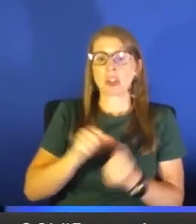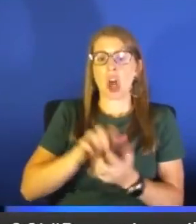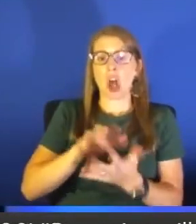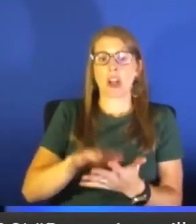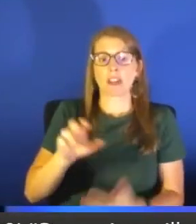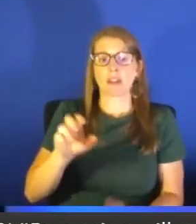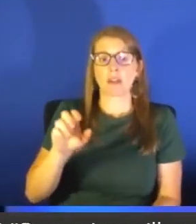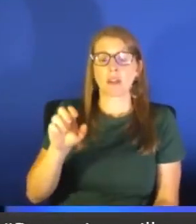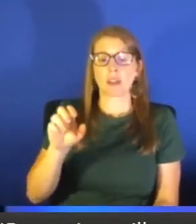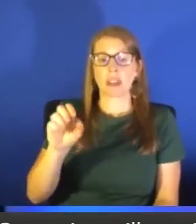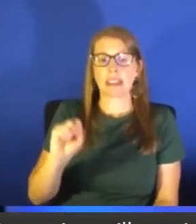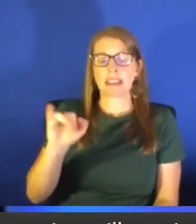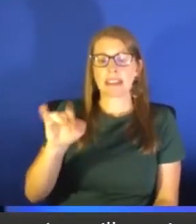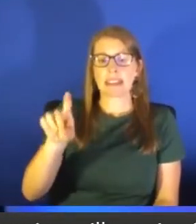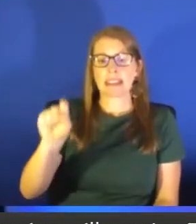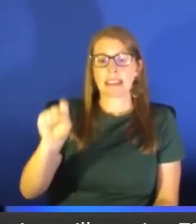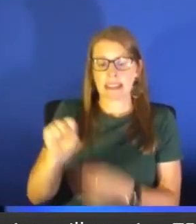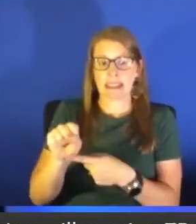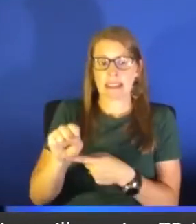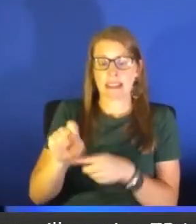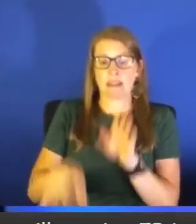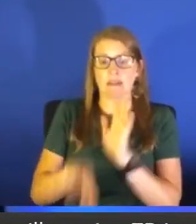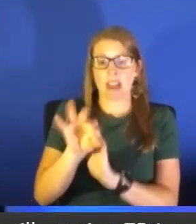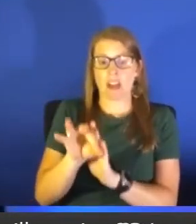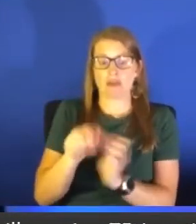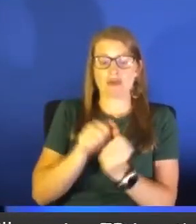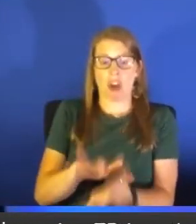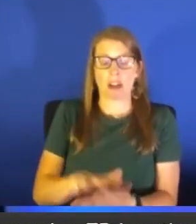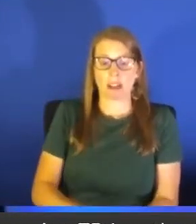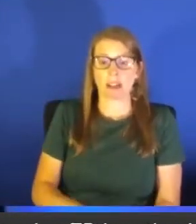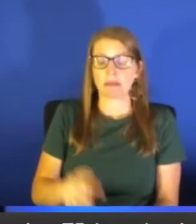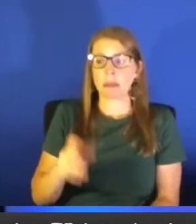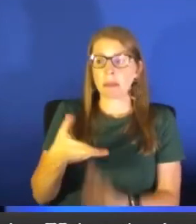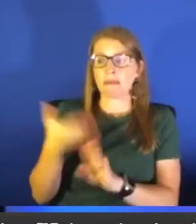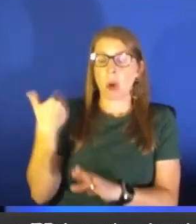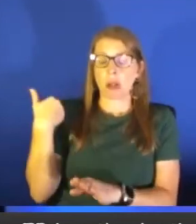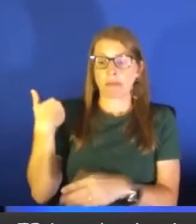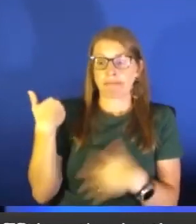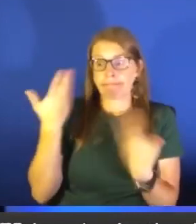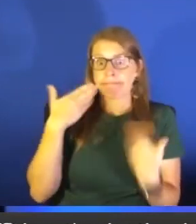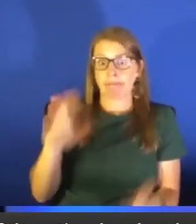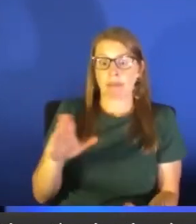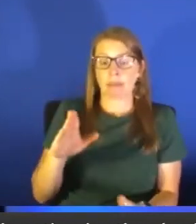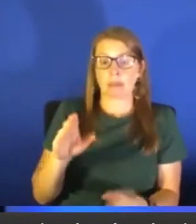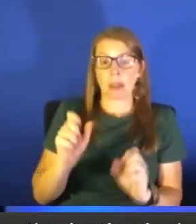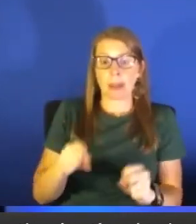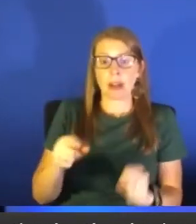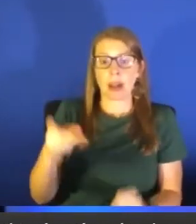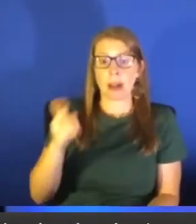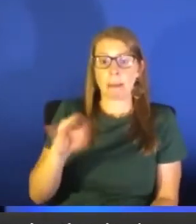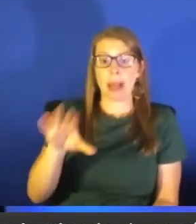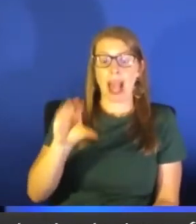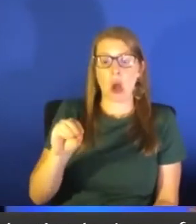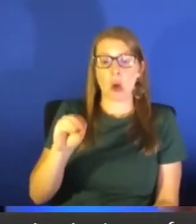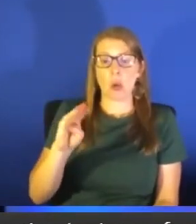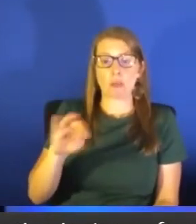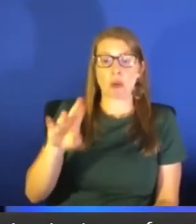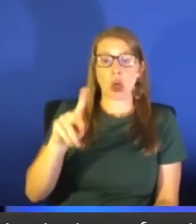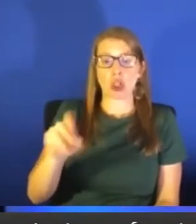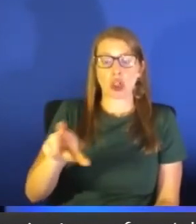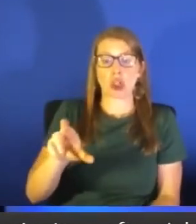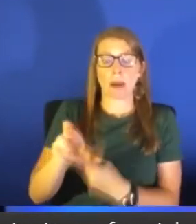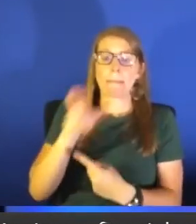syndrome, which to date has remained a medical mystery. The study identifies a potential biomarker for SIDS. A mother